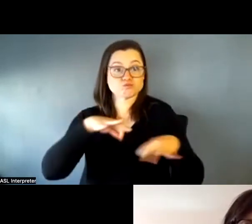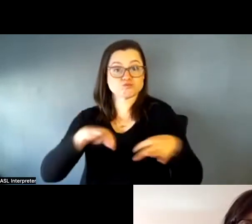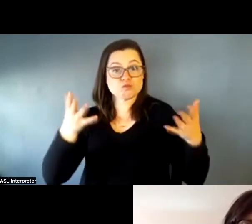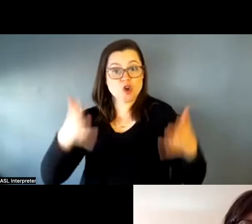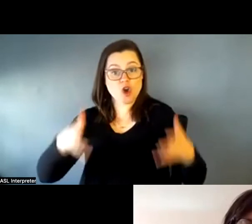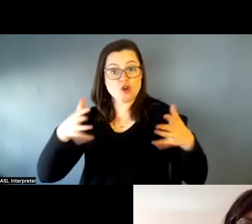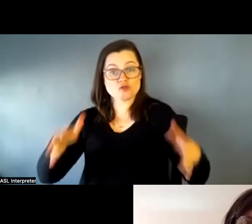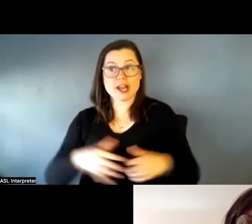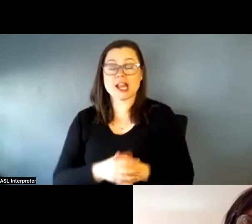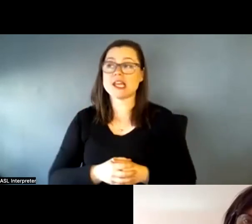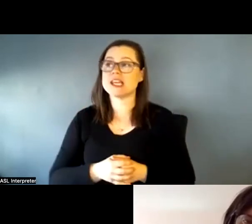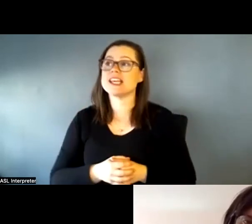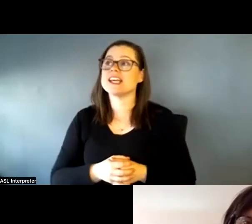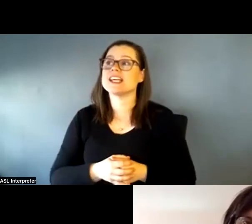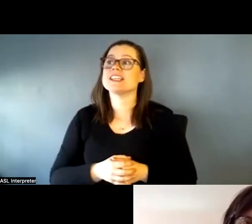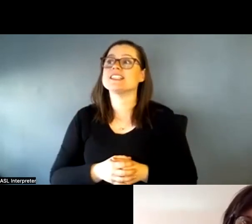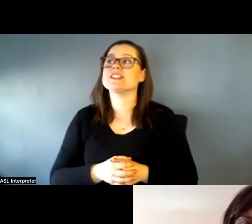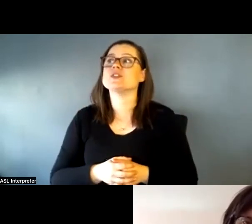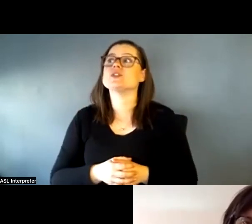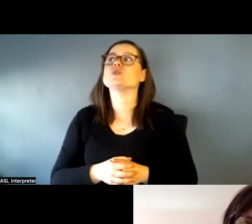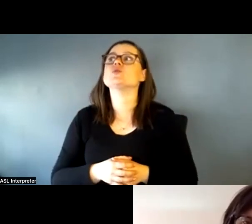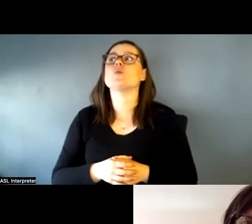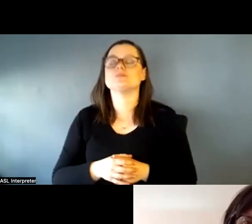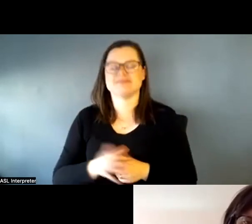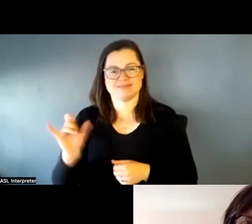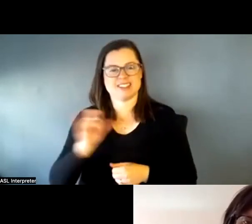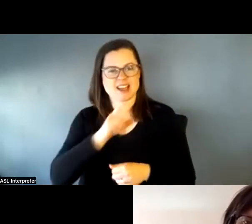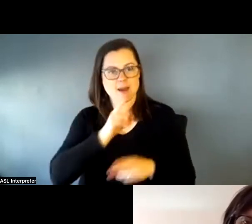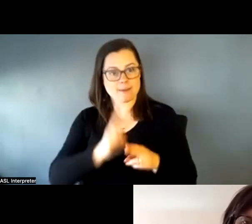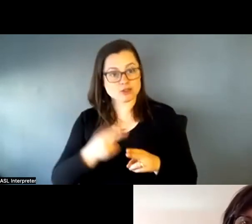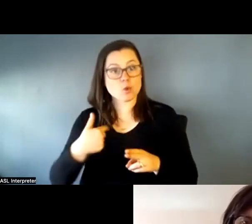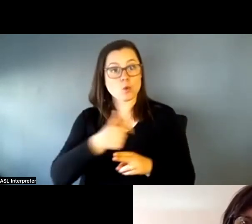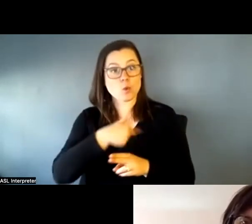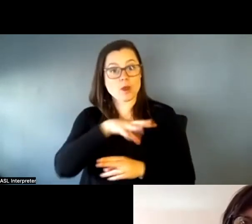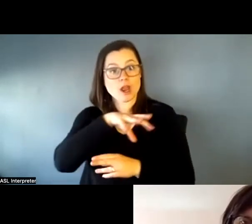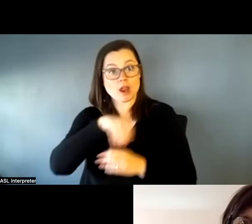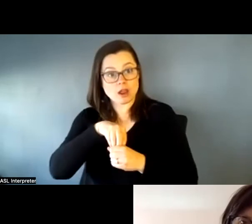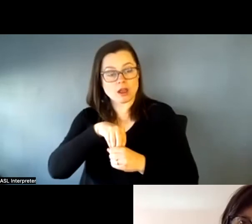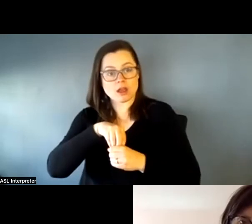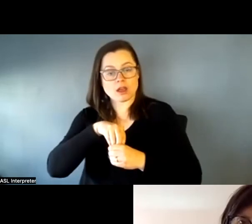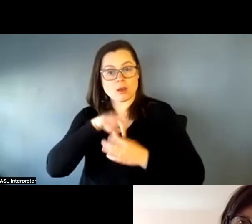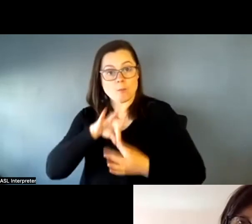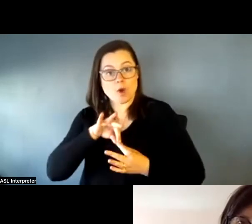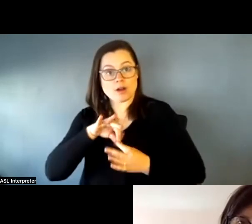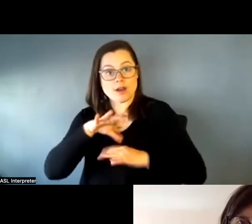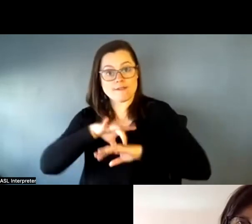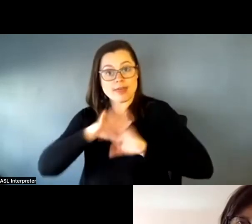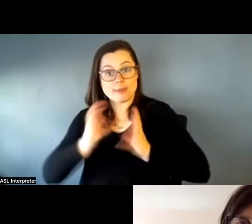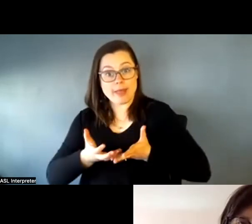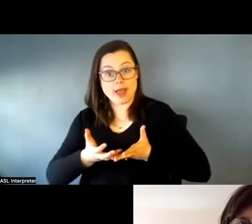So when I just say that we're part of the planet, I use me as